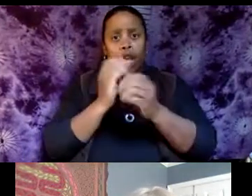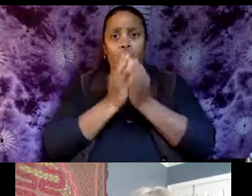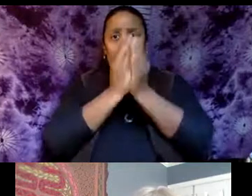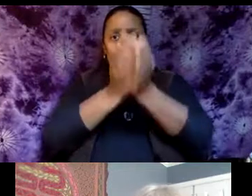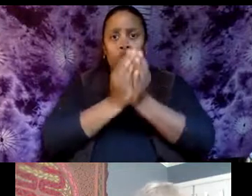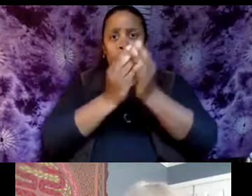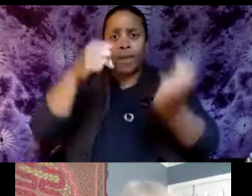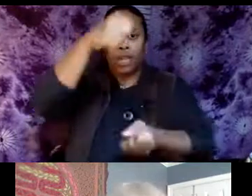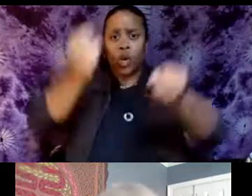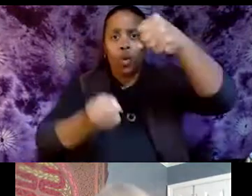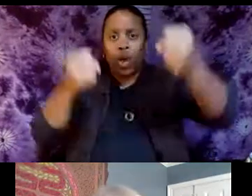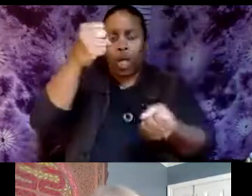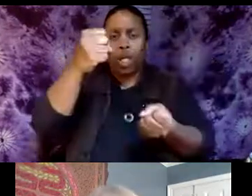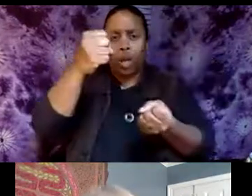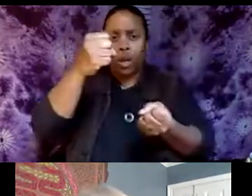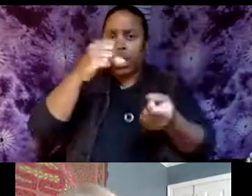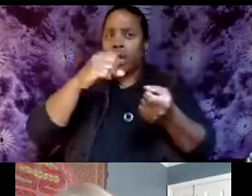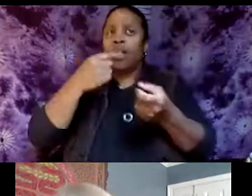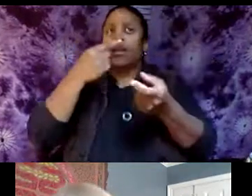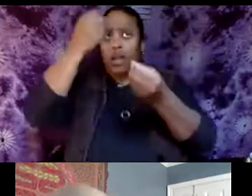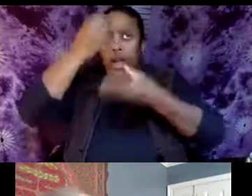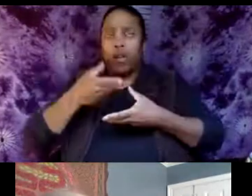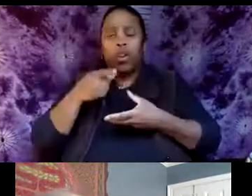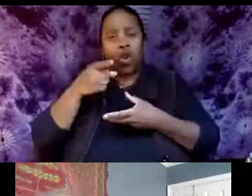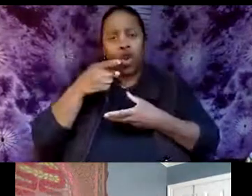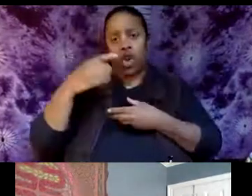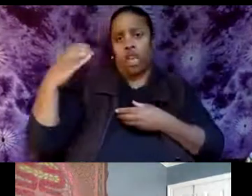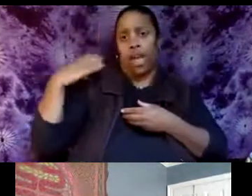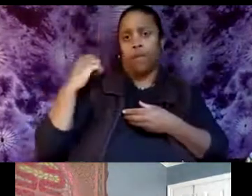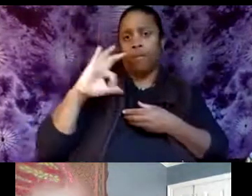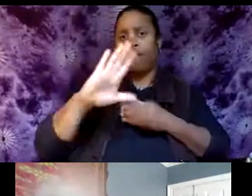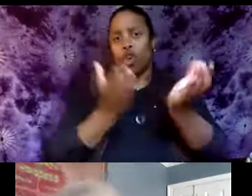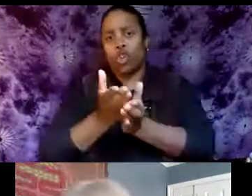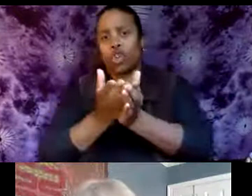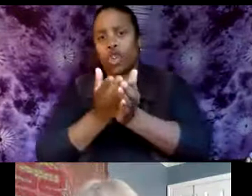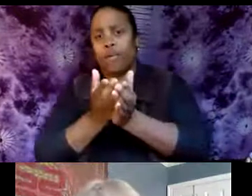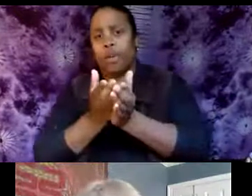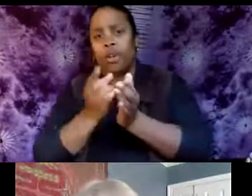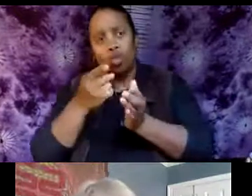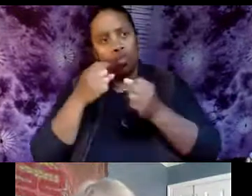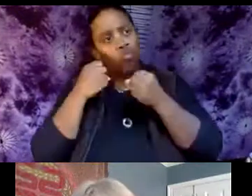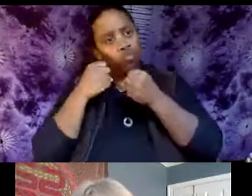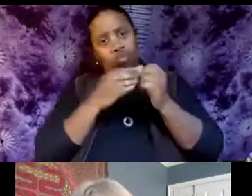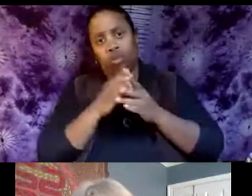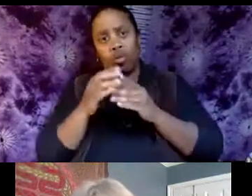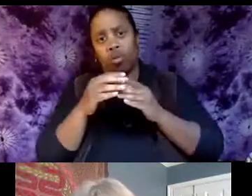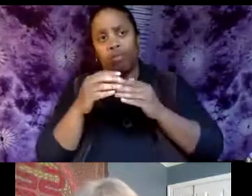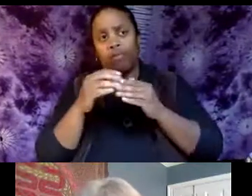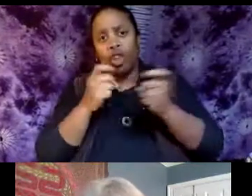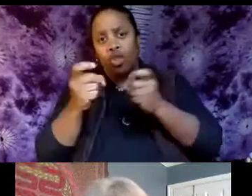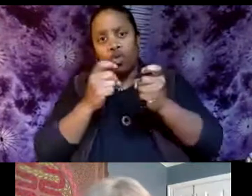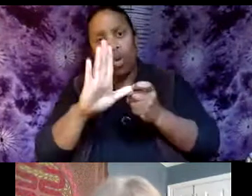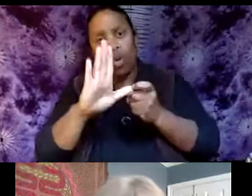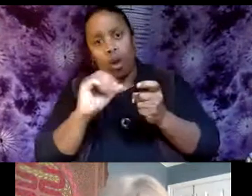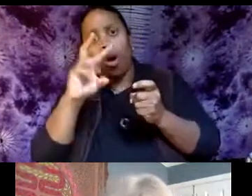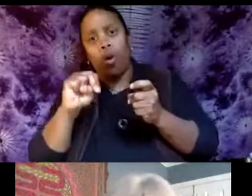me think that you're the captain of your ship. You have to start to control and steer your own life and not worry about this person. I